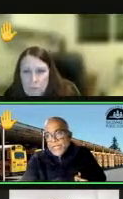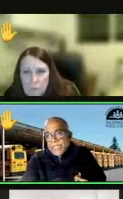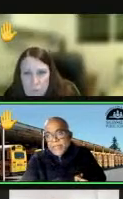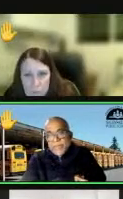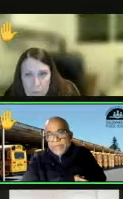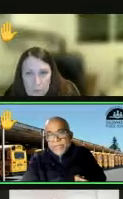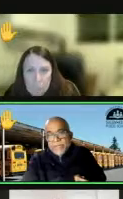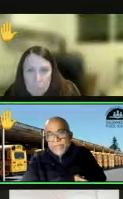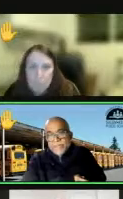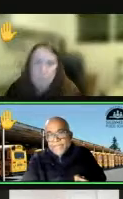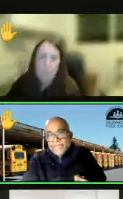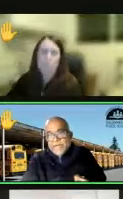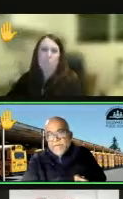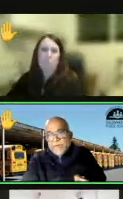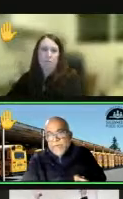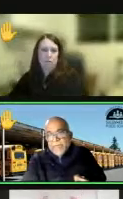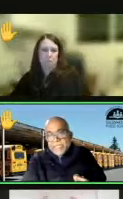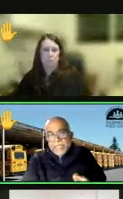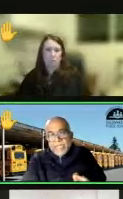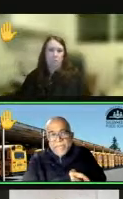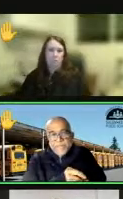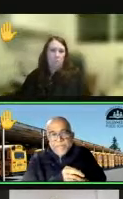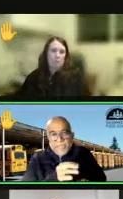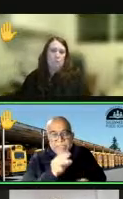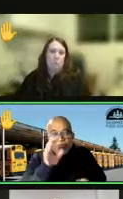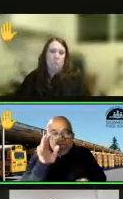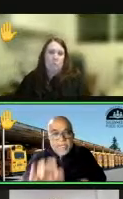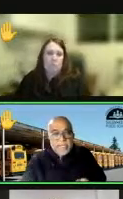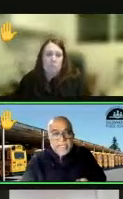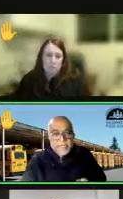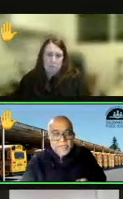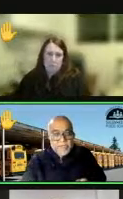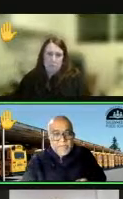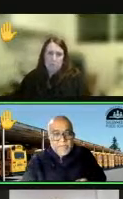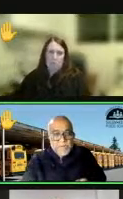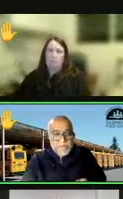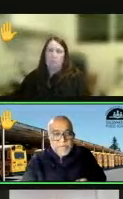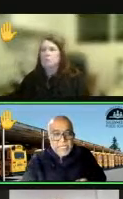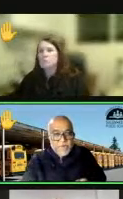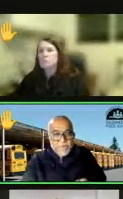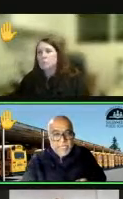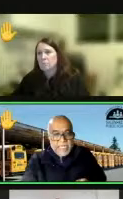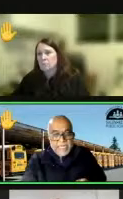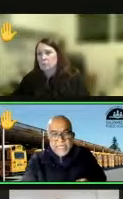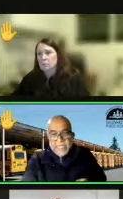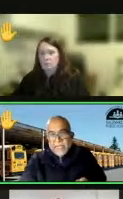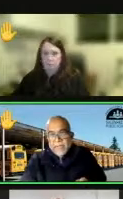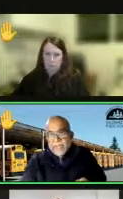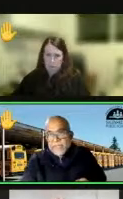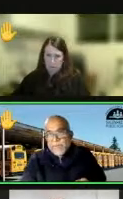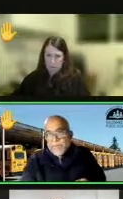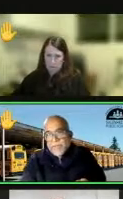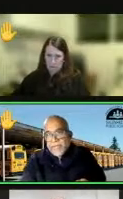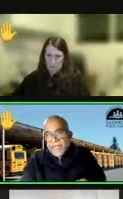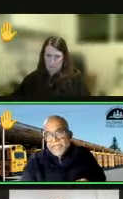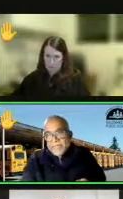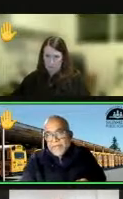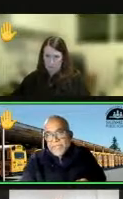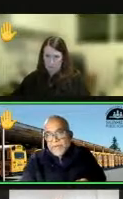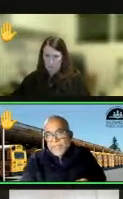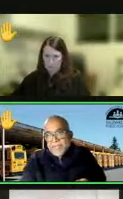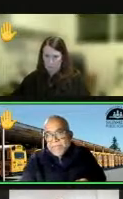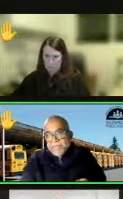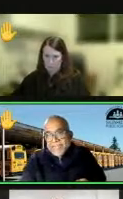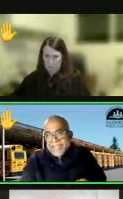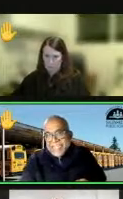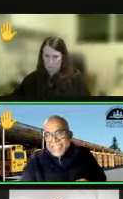the highest number, but that would be my stay. Since the next board meeting, I won't be here in the country, so I just want to